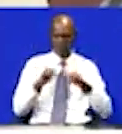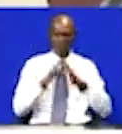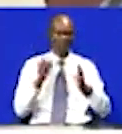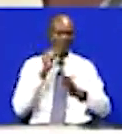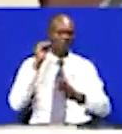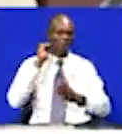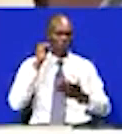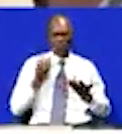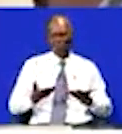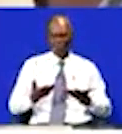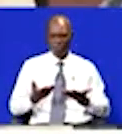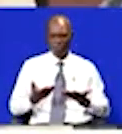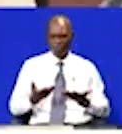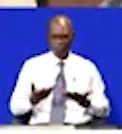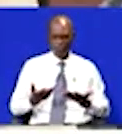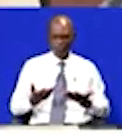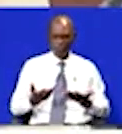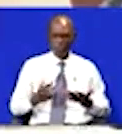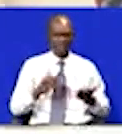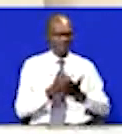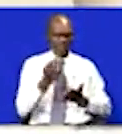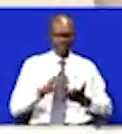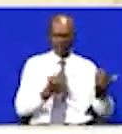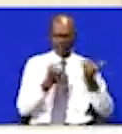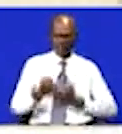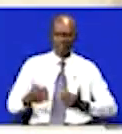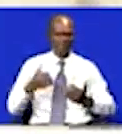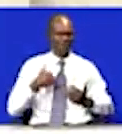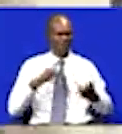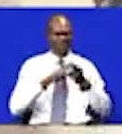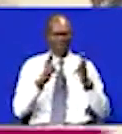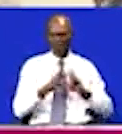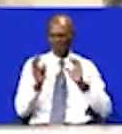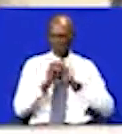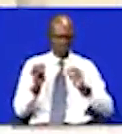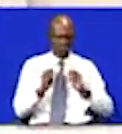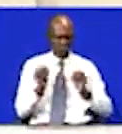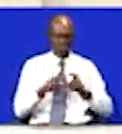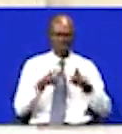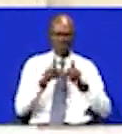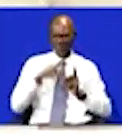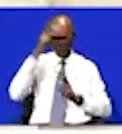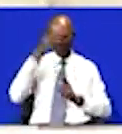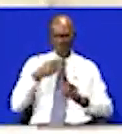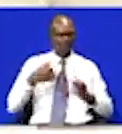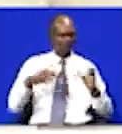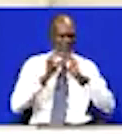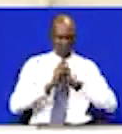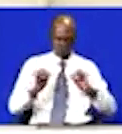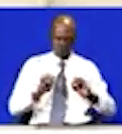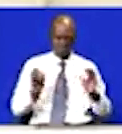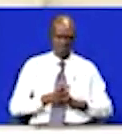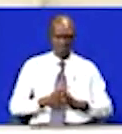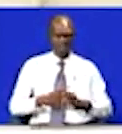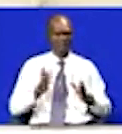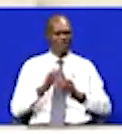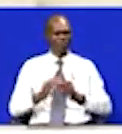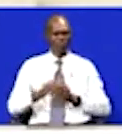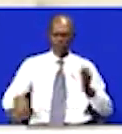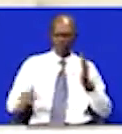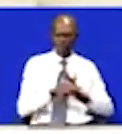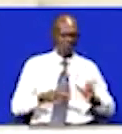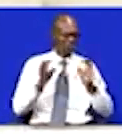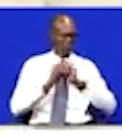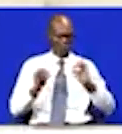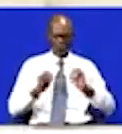again, there are issues because some of them do not have relatives. Their backgrounds are not known. Therefore, they can just be chased away from